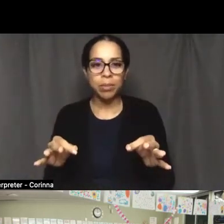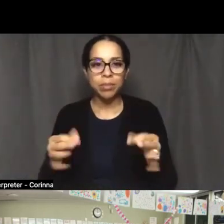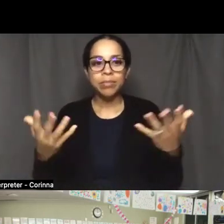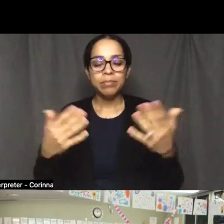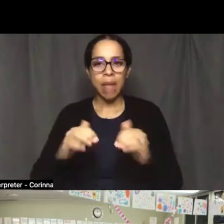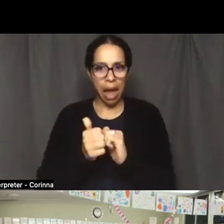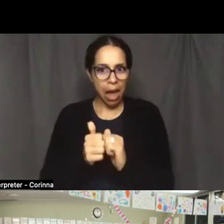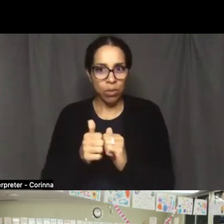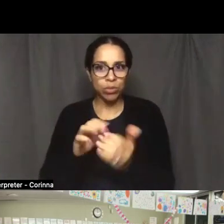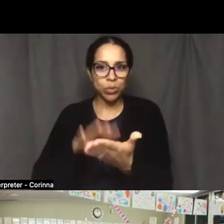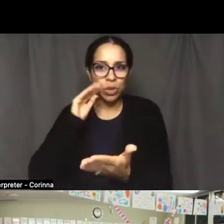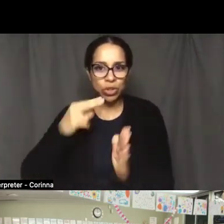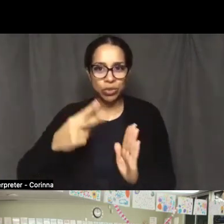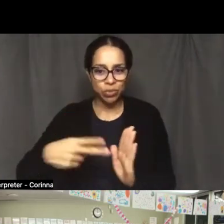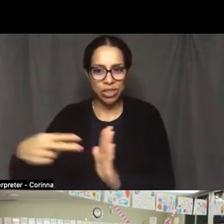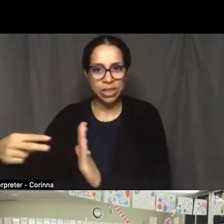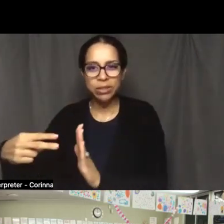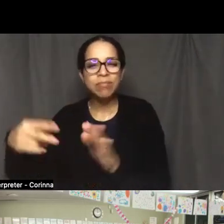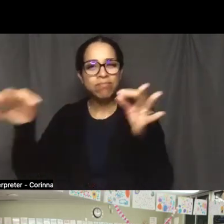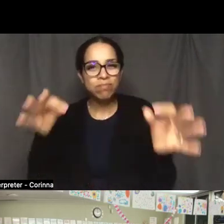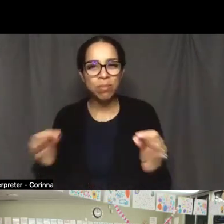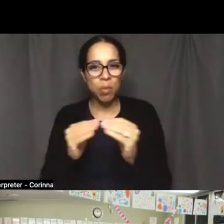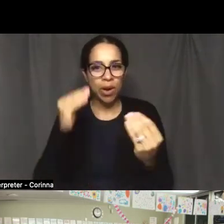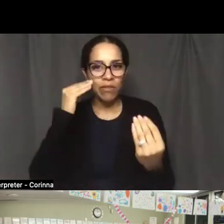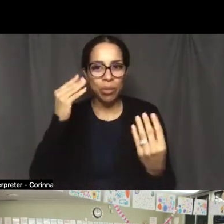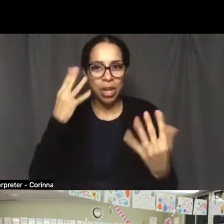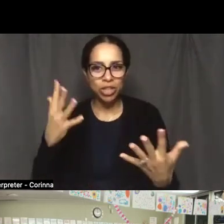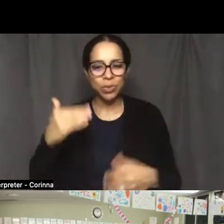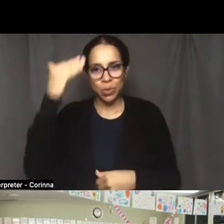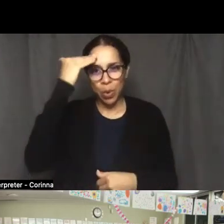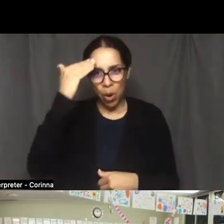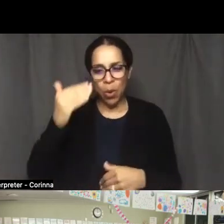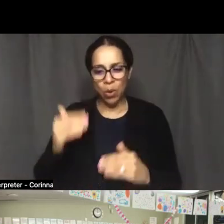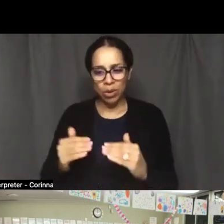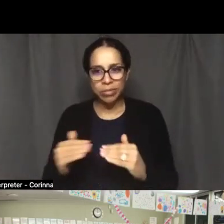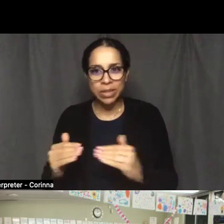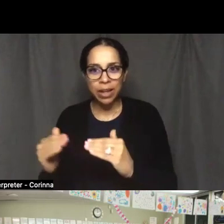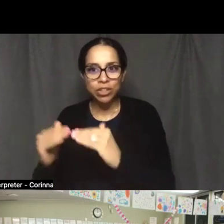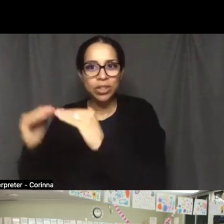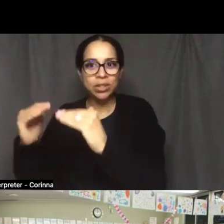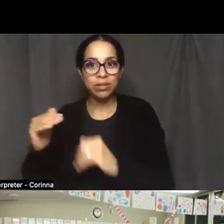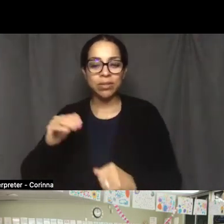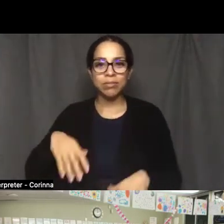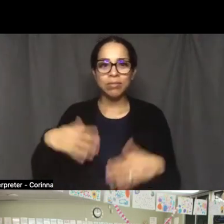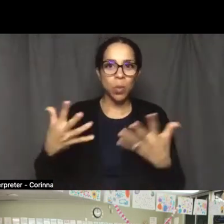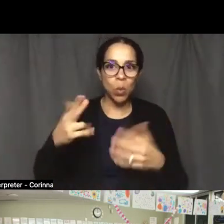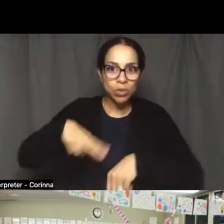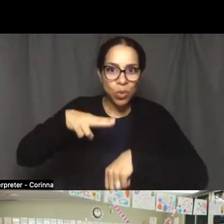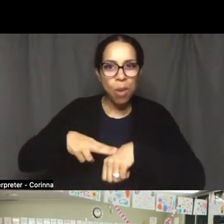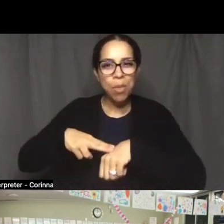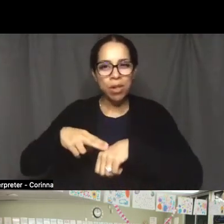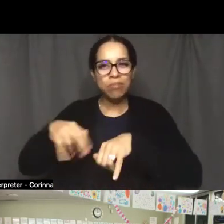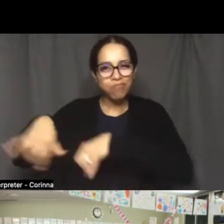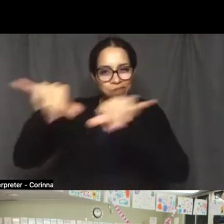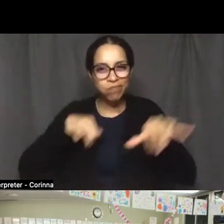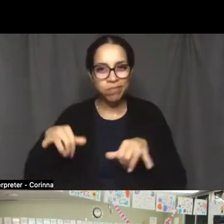So giving you some information so that you know kind of the stages and the things that your children will pass through as they become proficient readers. We're